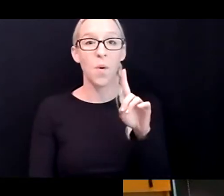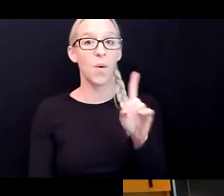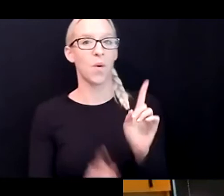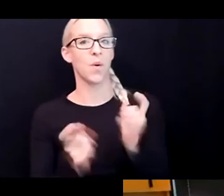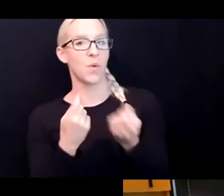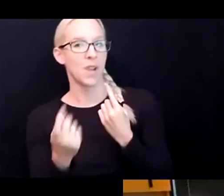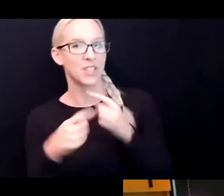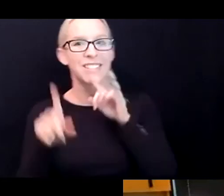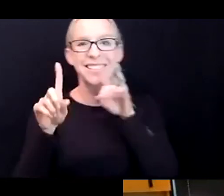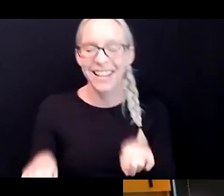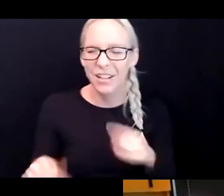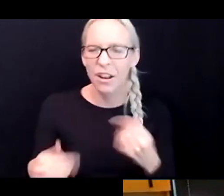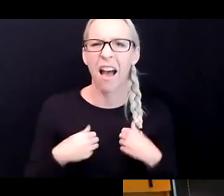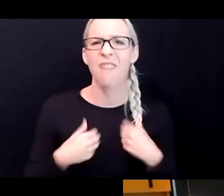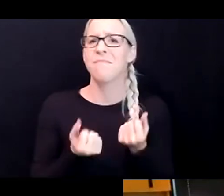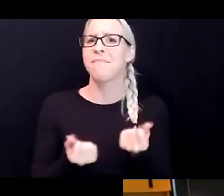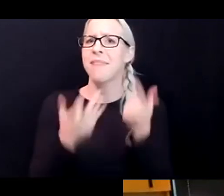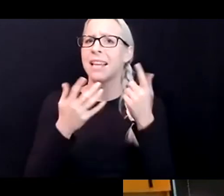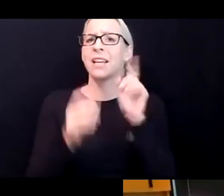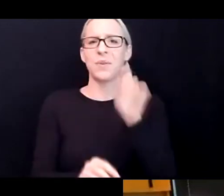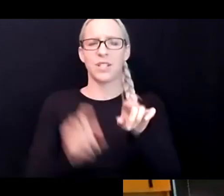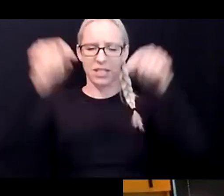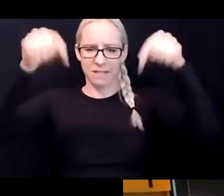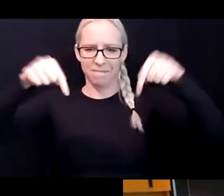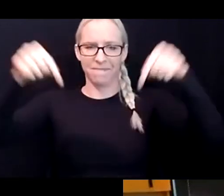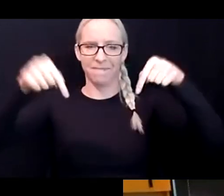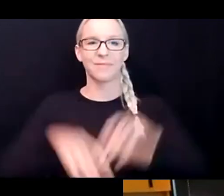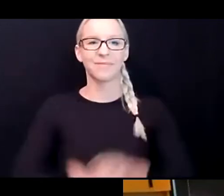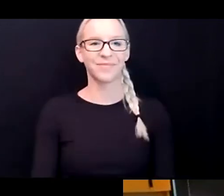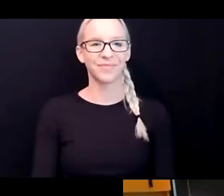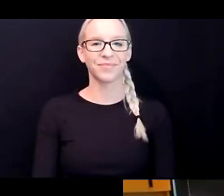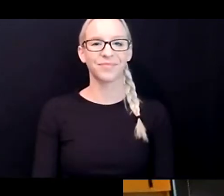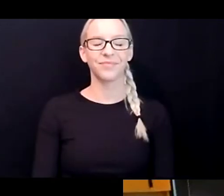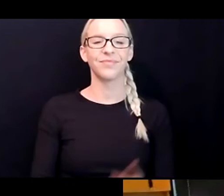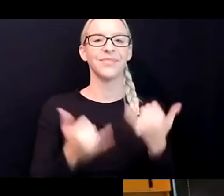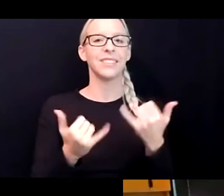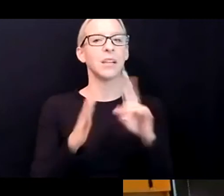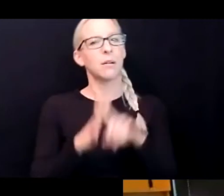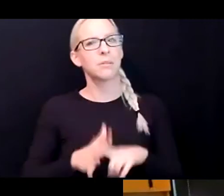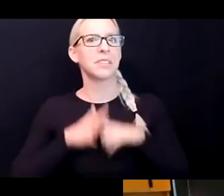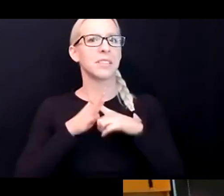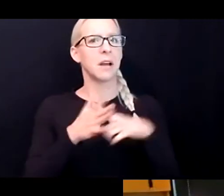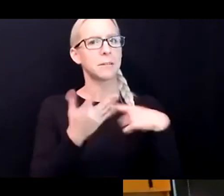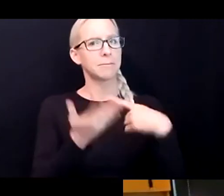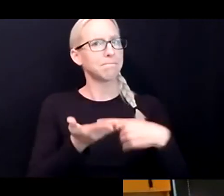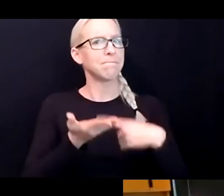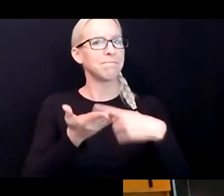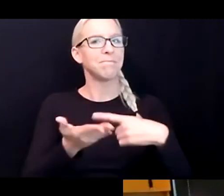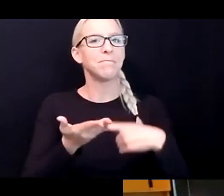getting several questions in the chat here. So let's kind of start breaking them down a little bit and